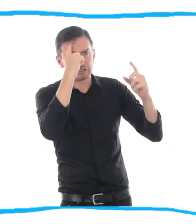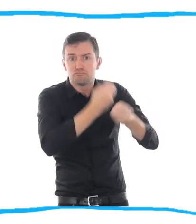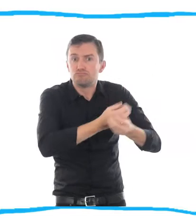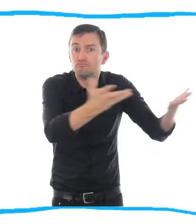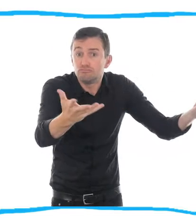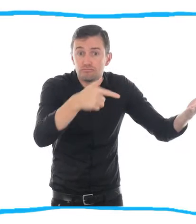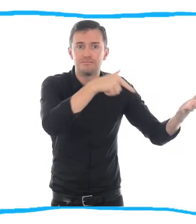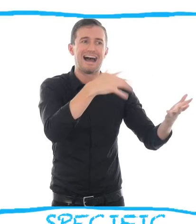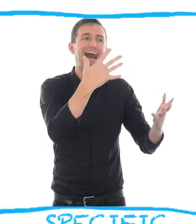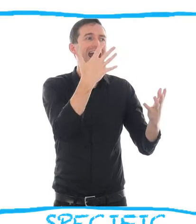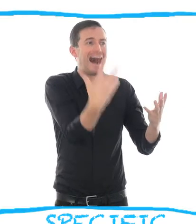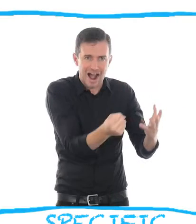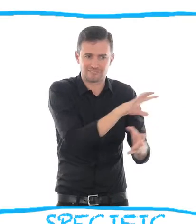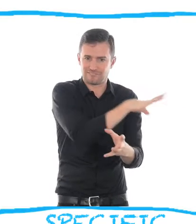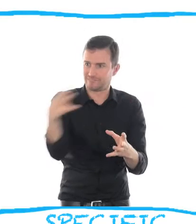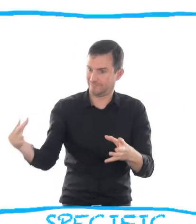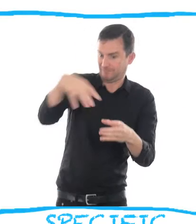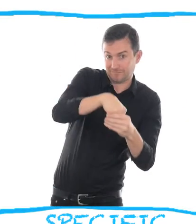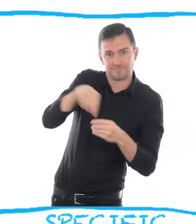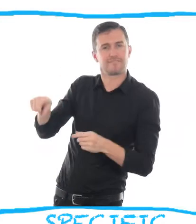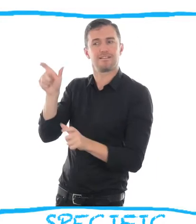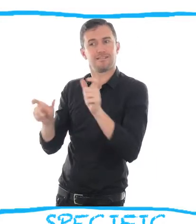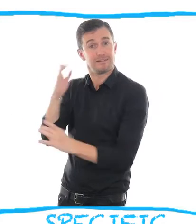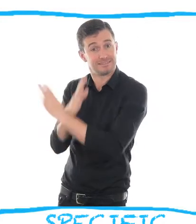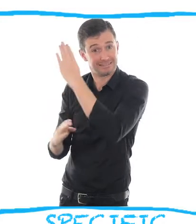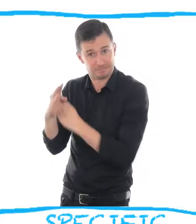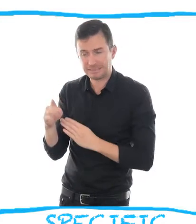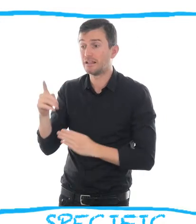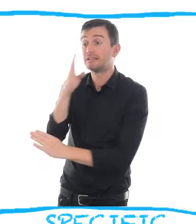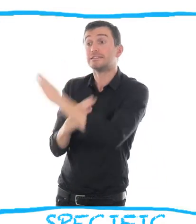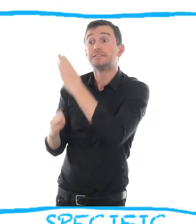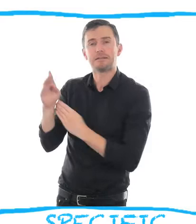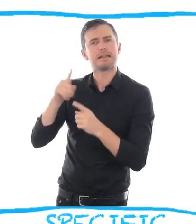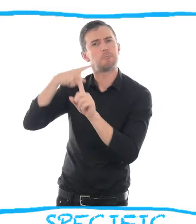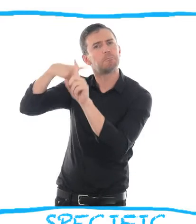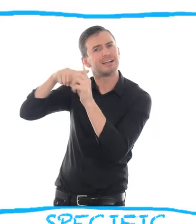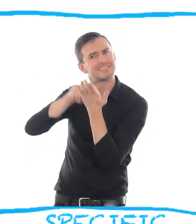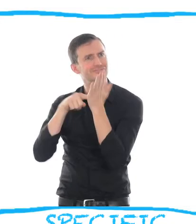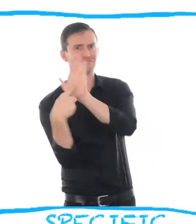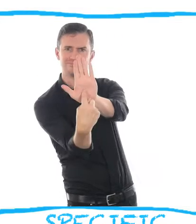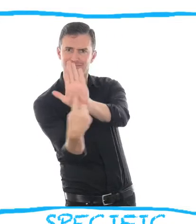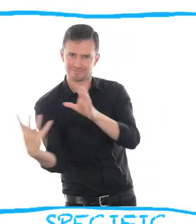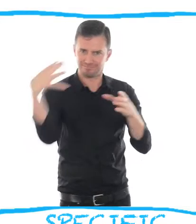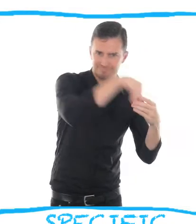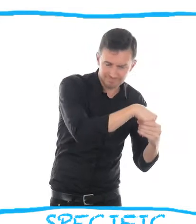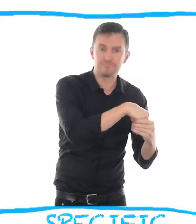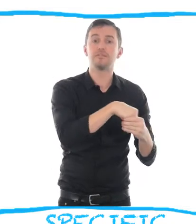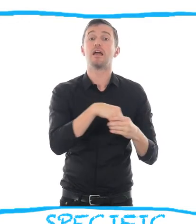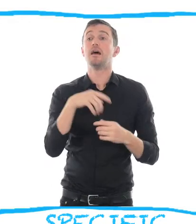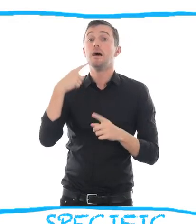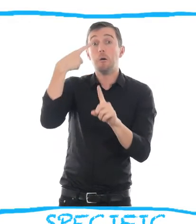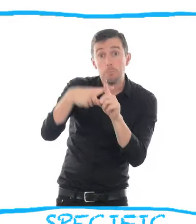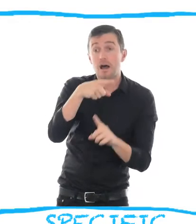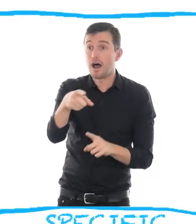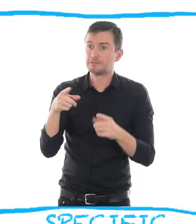topic. In this way, you can both make sure that general communication includes positive images of children and adults with disabilities,